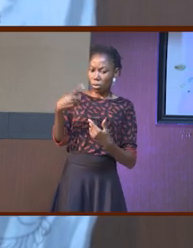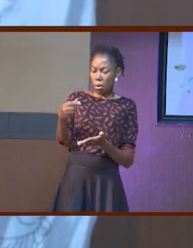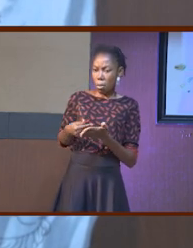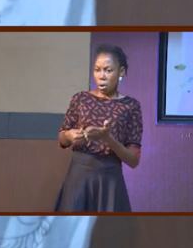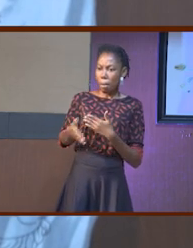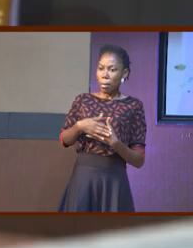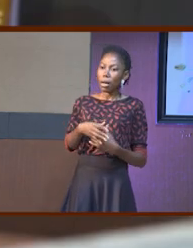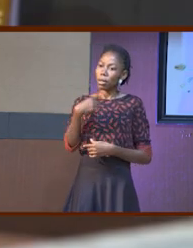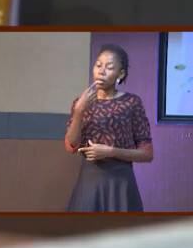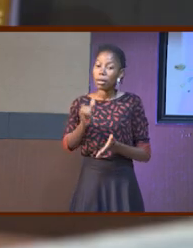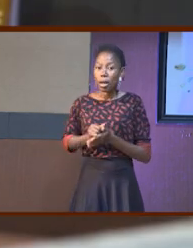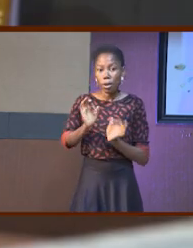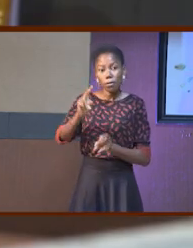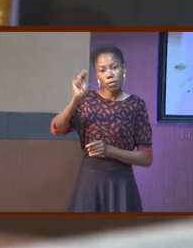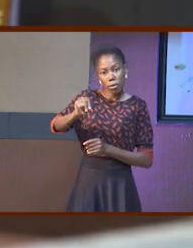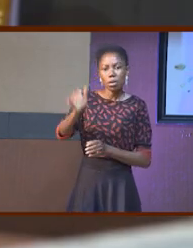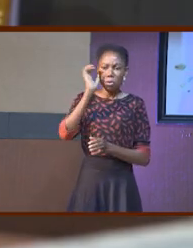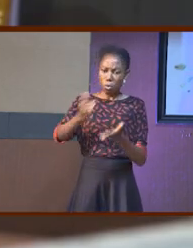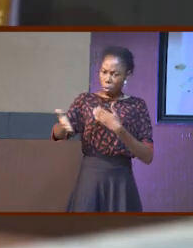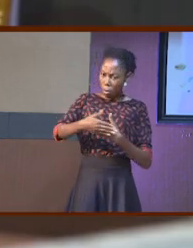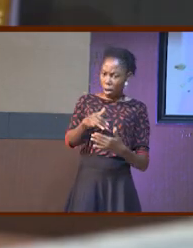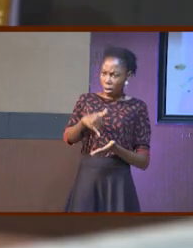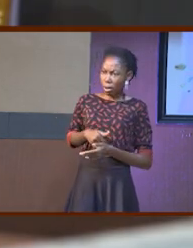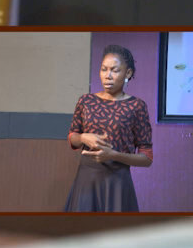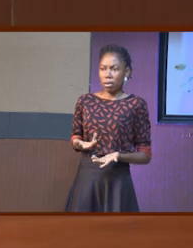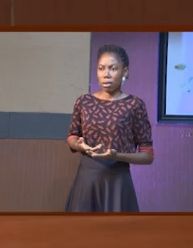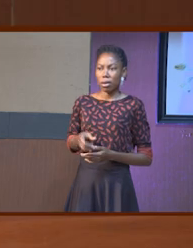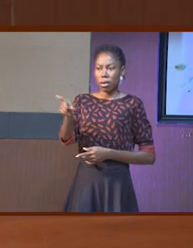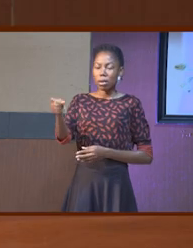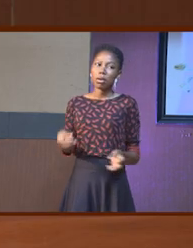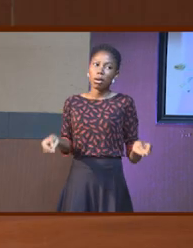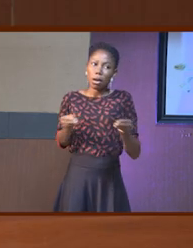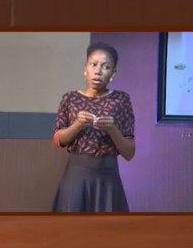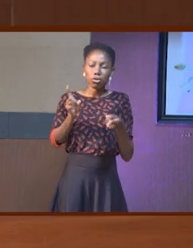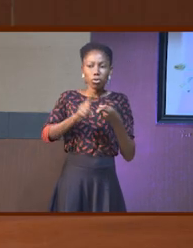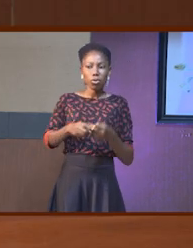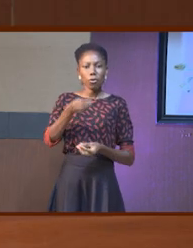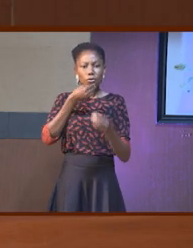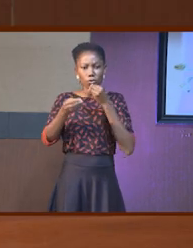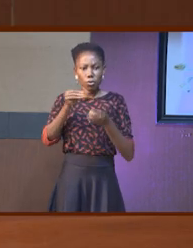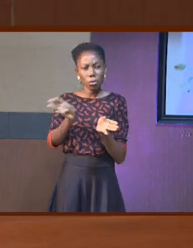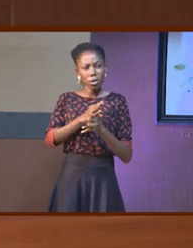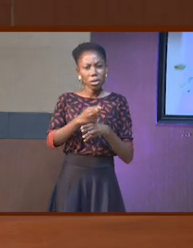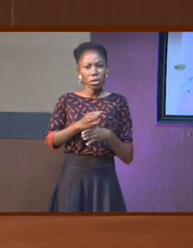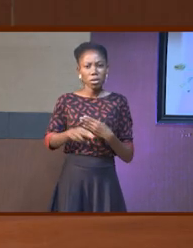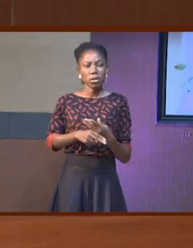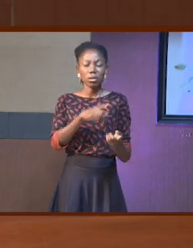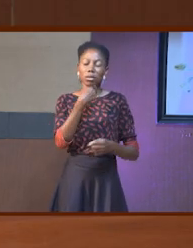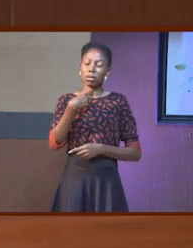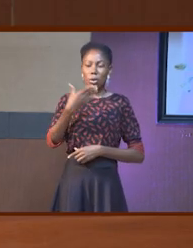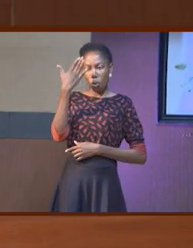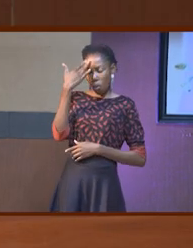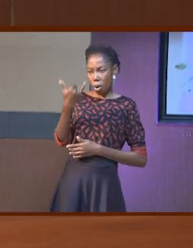And probably tell her when you need it again, you come for it. Yes, I invested in food business. But that's not what you told her you wanted to use the money for. Yes,